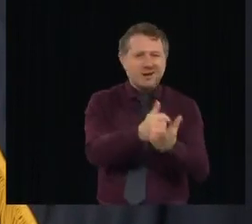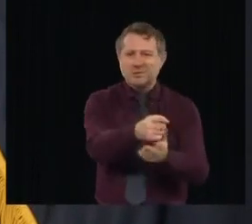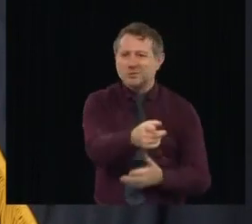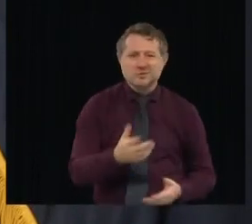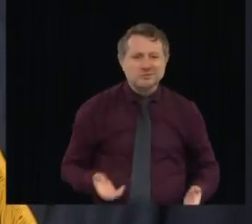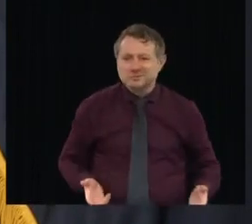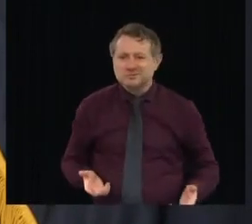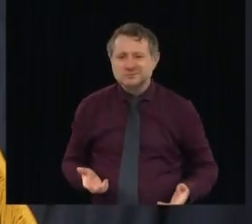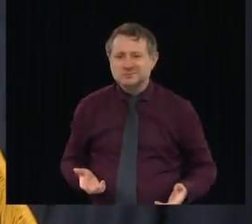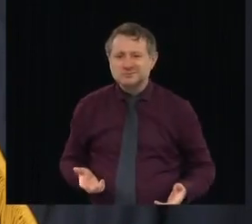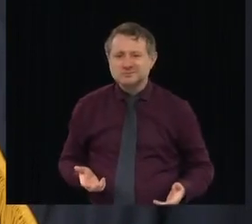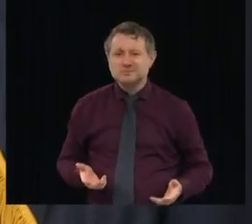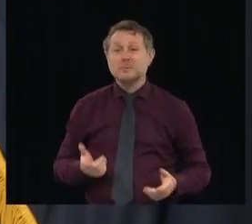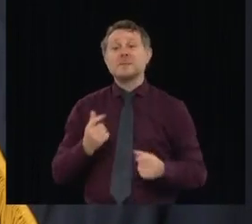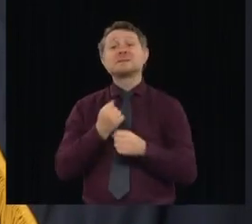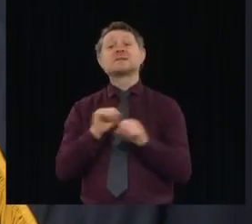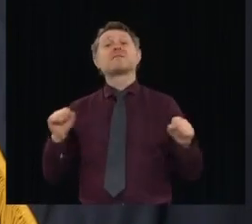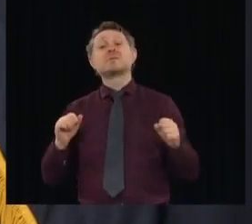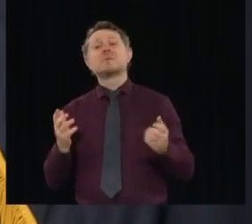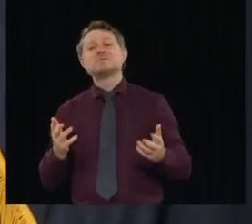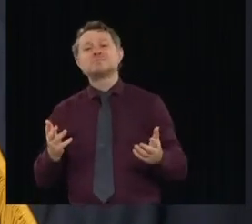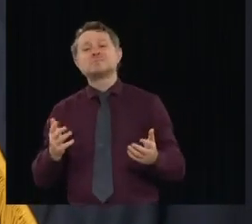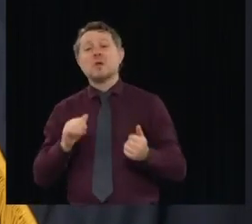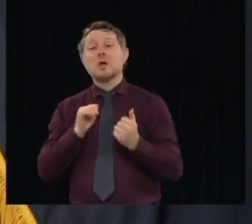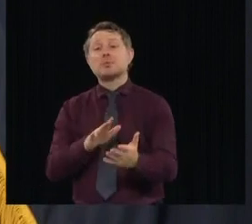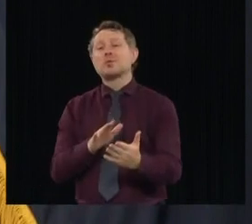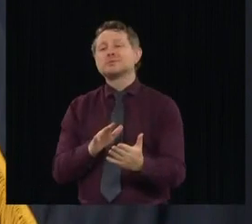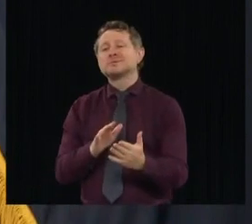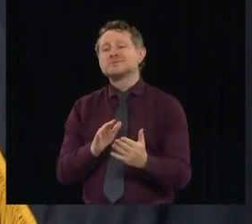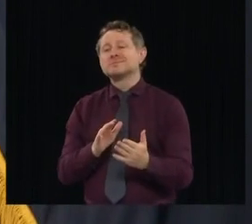is this. First, we open them with